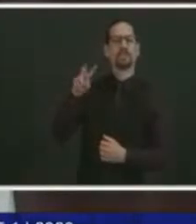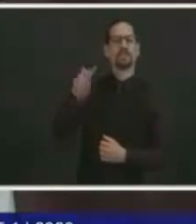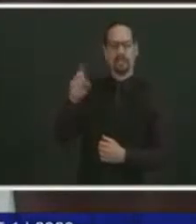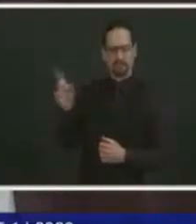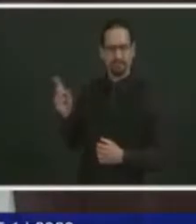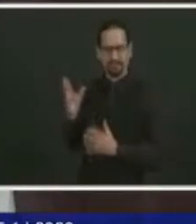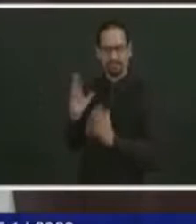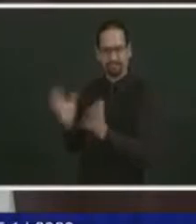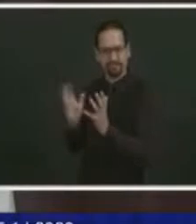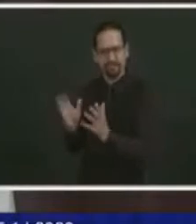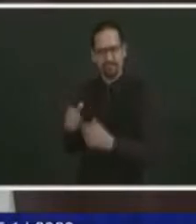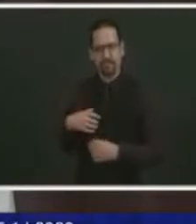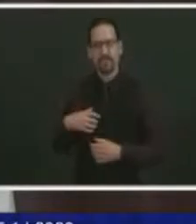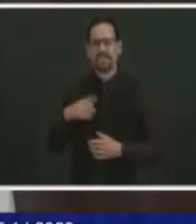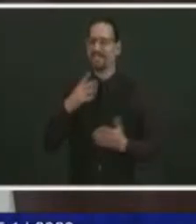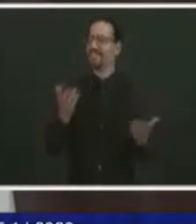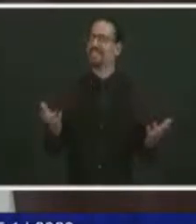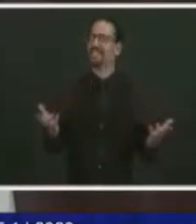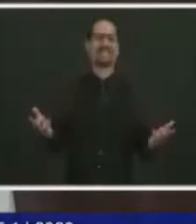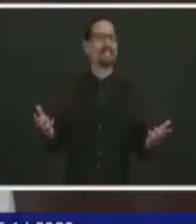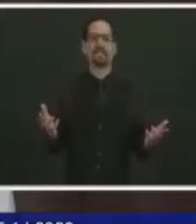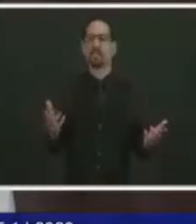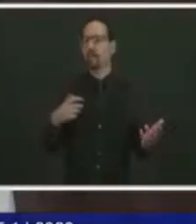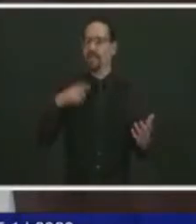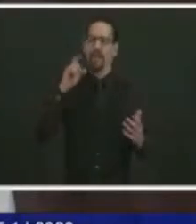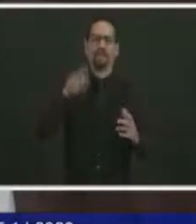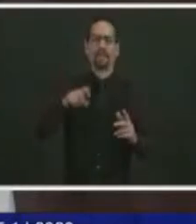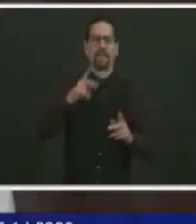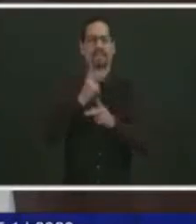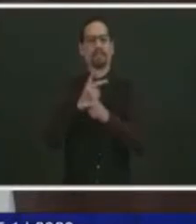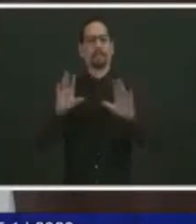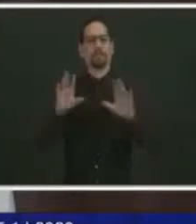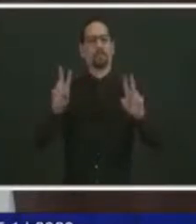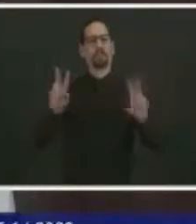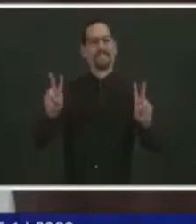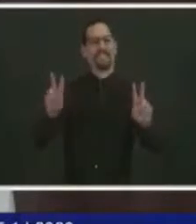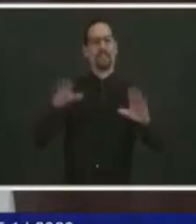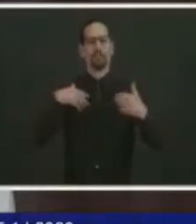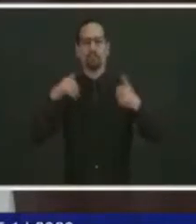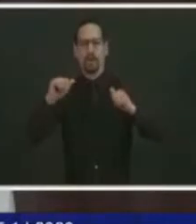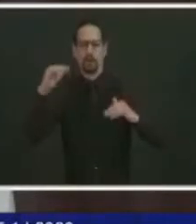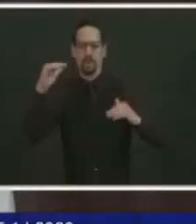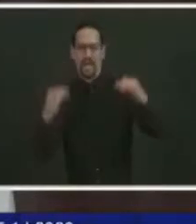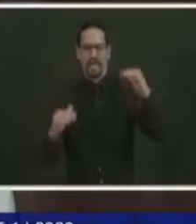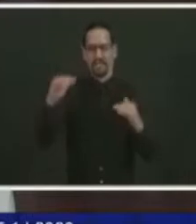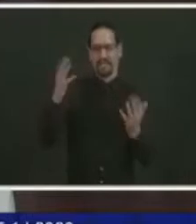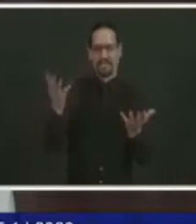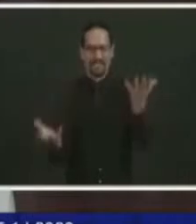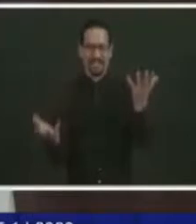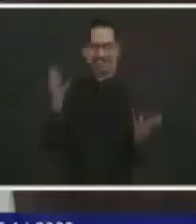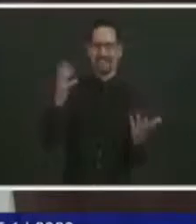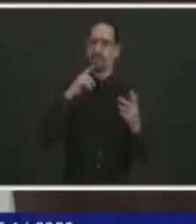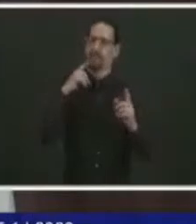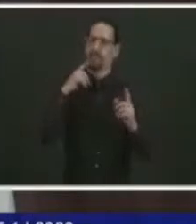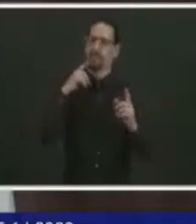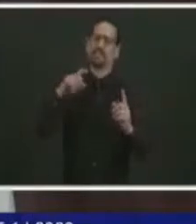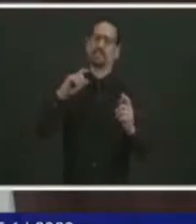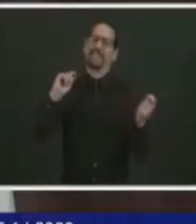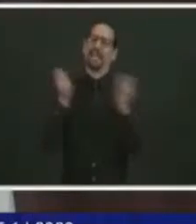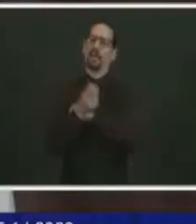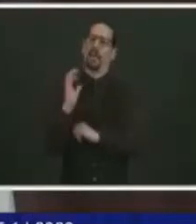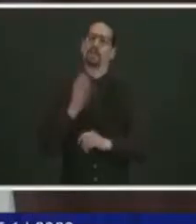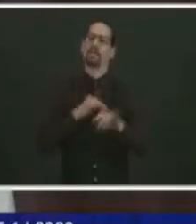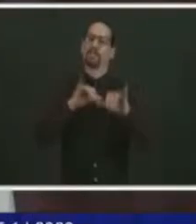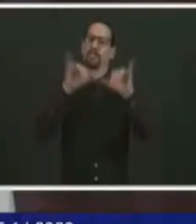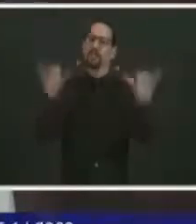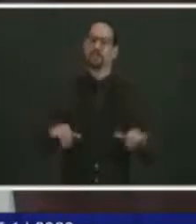we have to try to maintain peace and move to a more just place. But also you have to